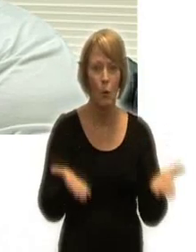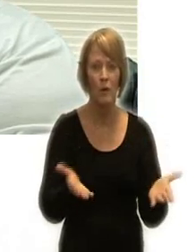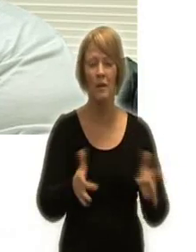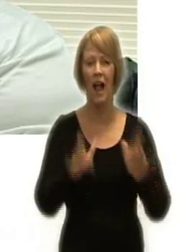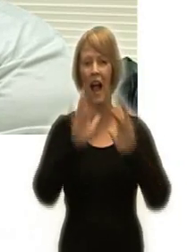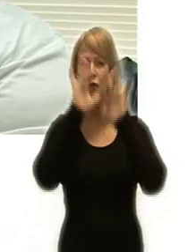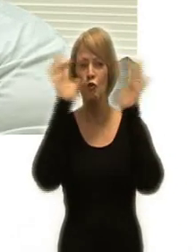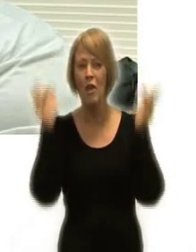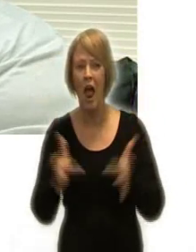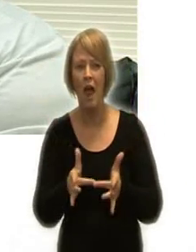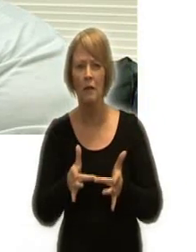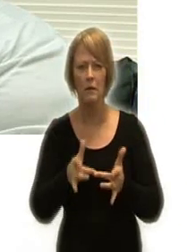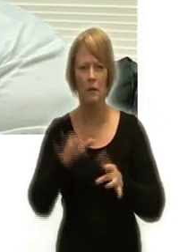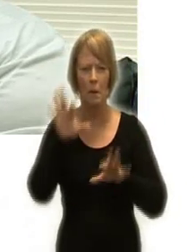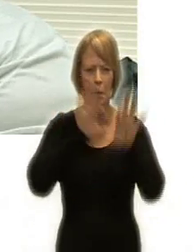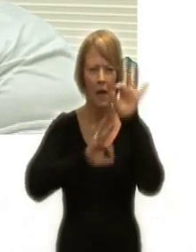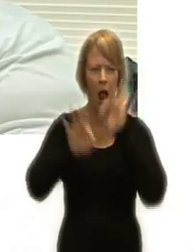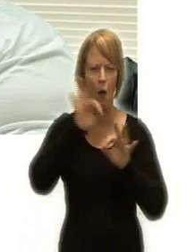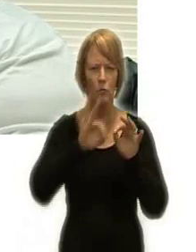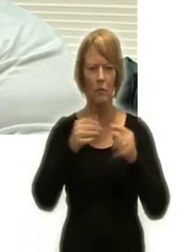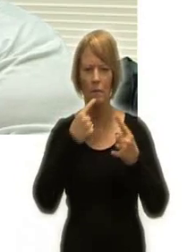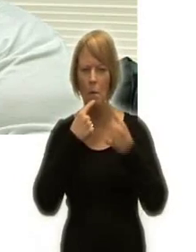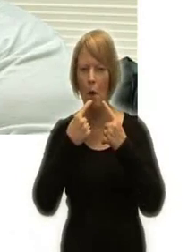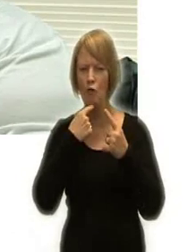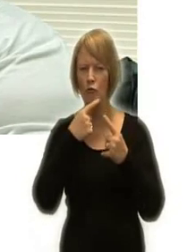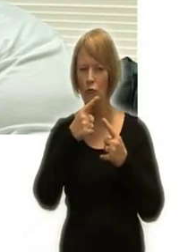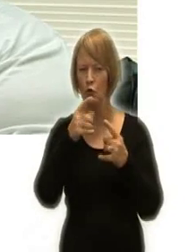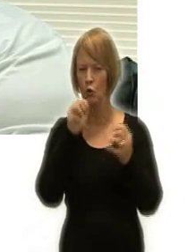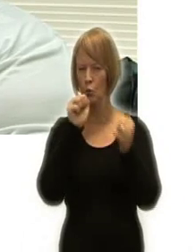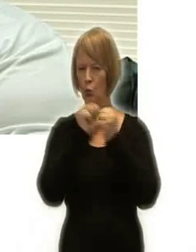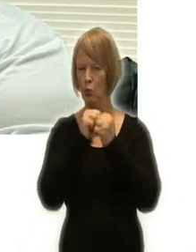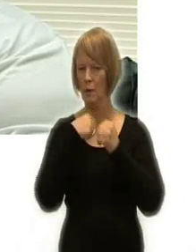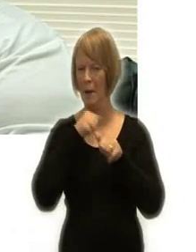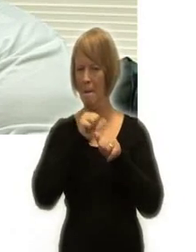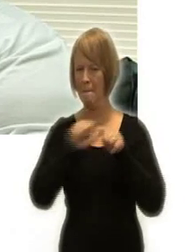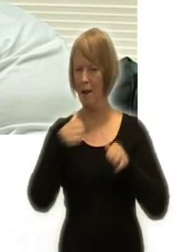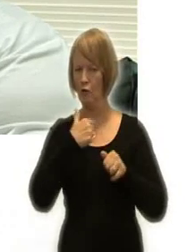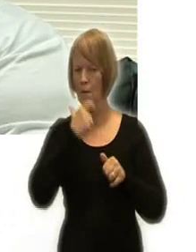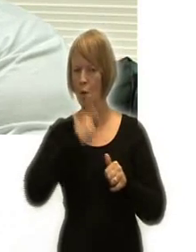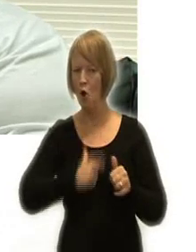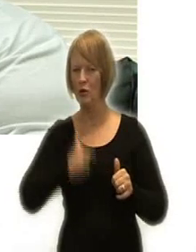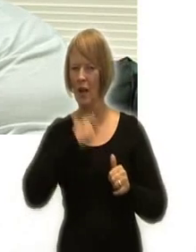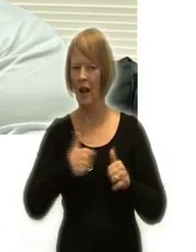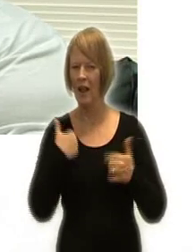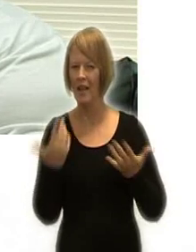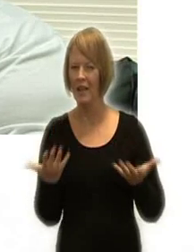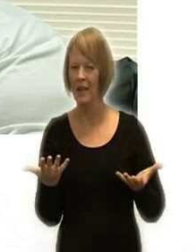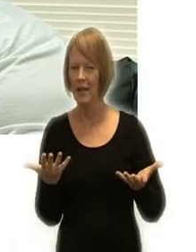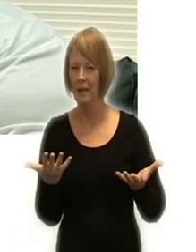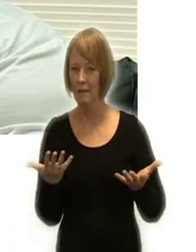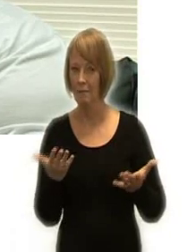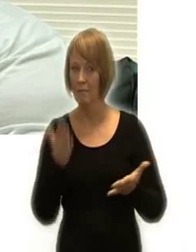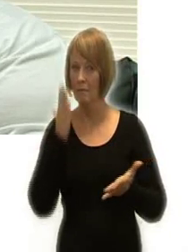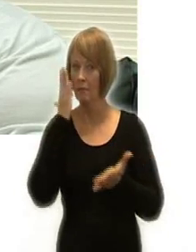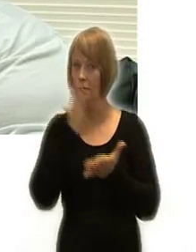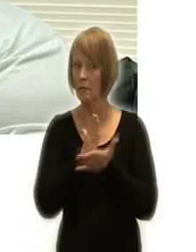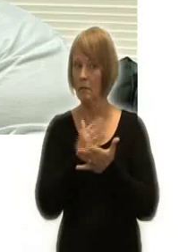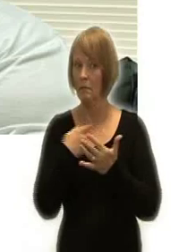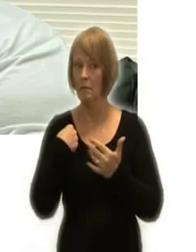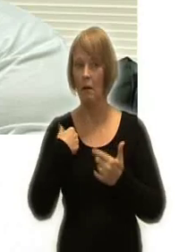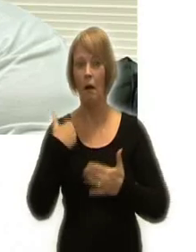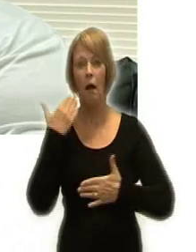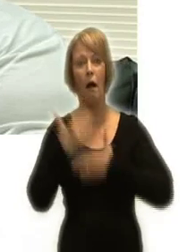internet, and hand picking out what's best for me personally, I don't think I'd have done as well as